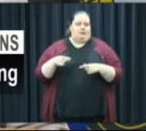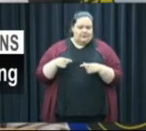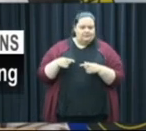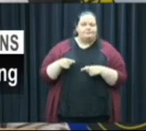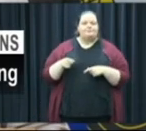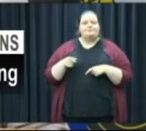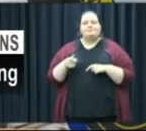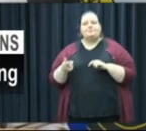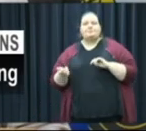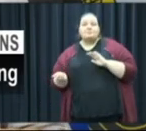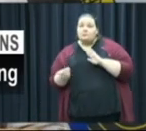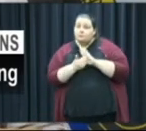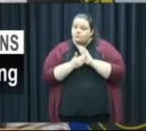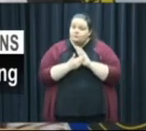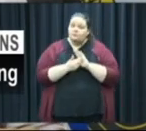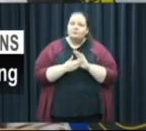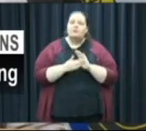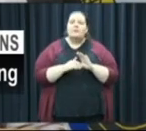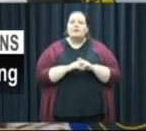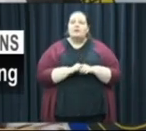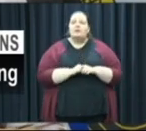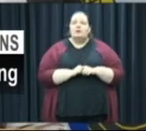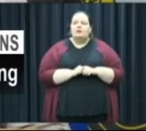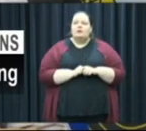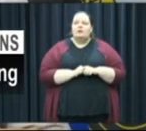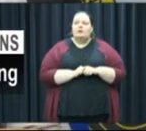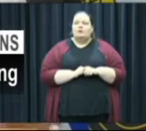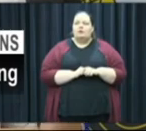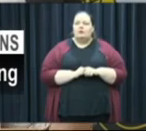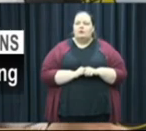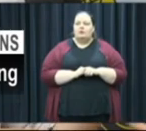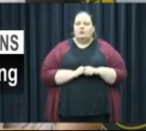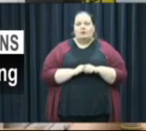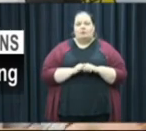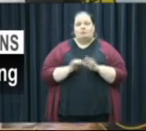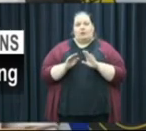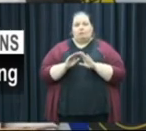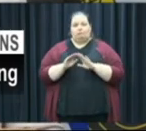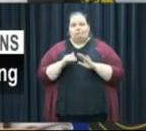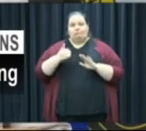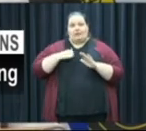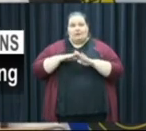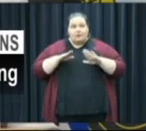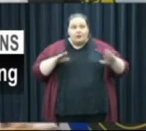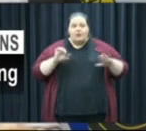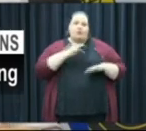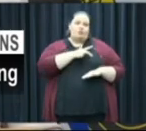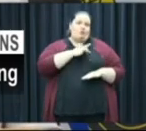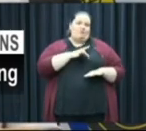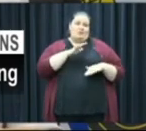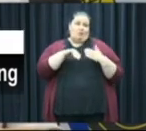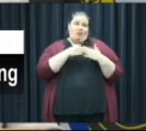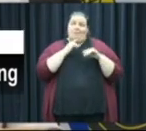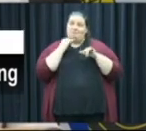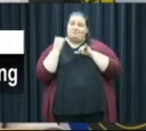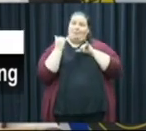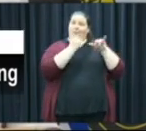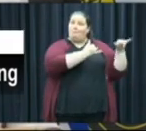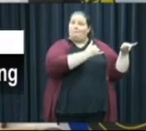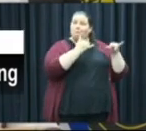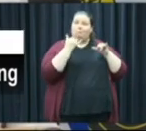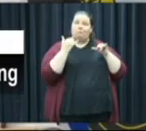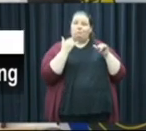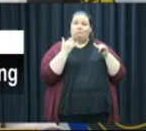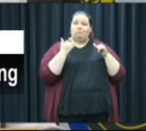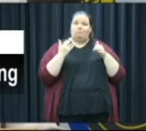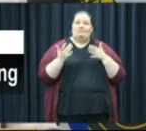again, we have also at the national level and other jurisdictions, we're all in the same boat as in terms of